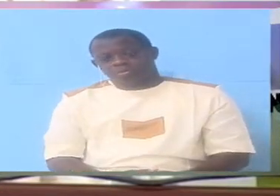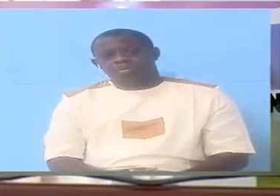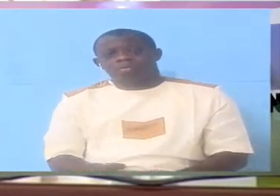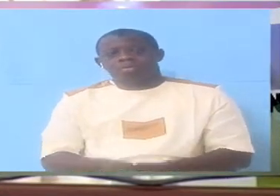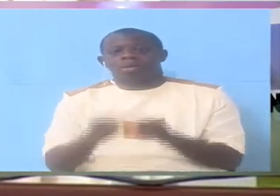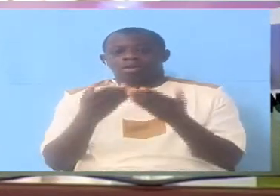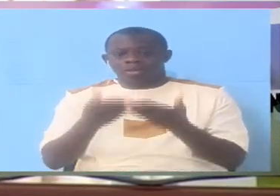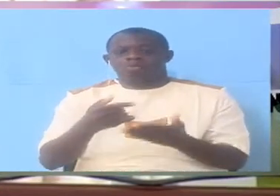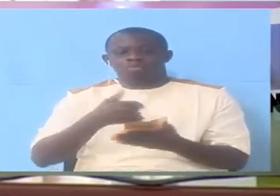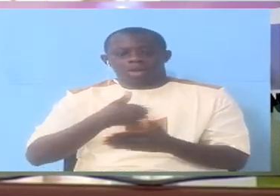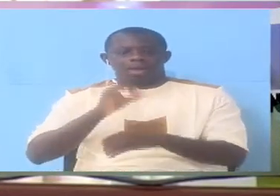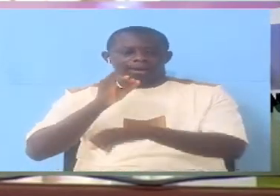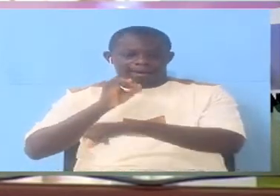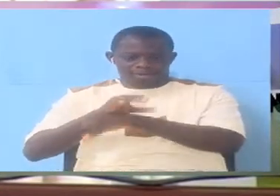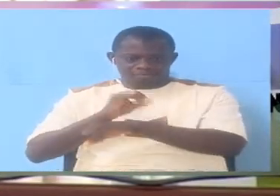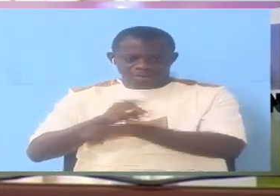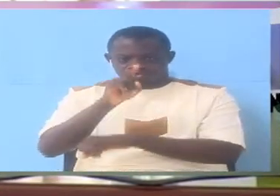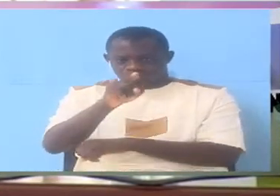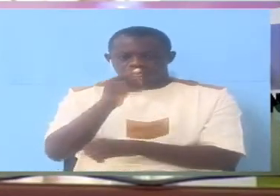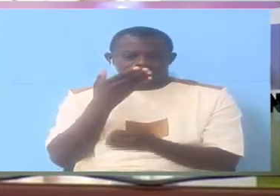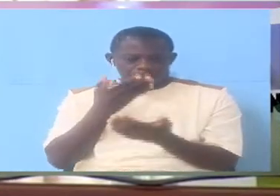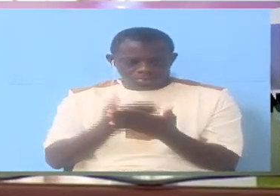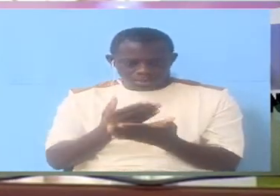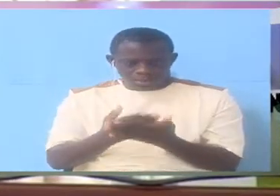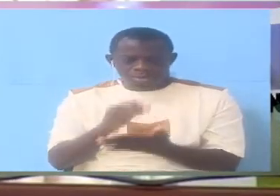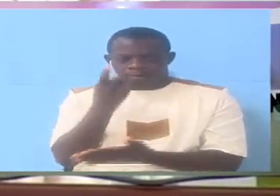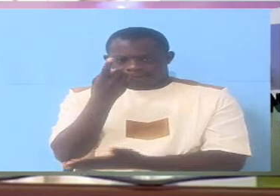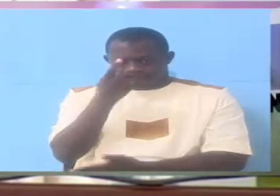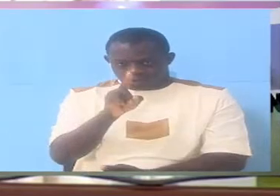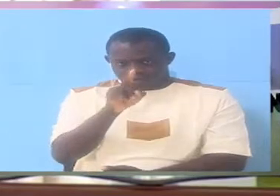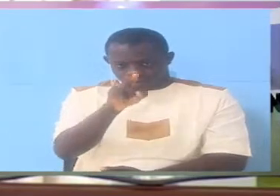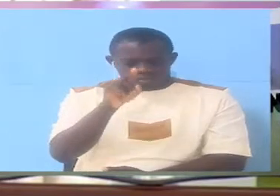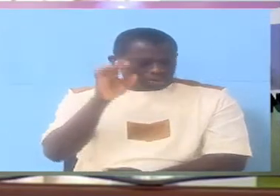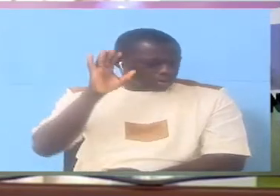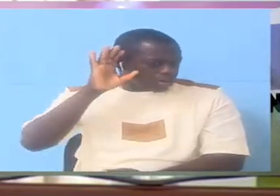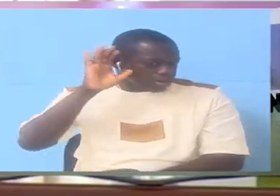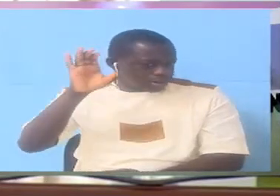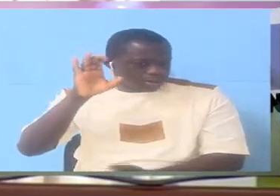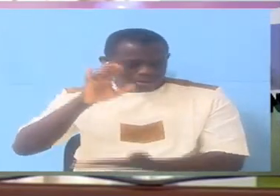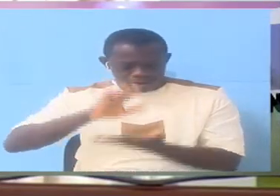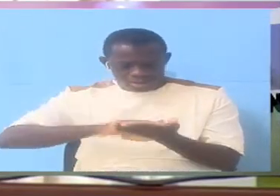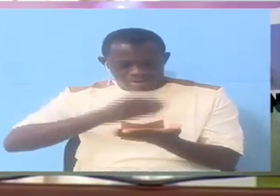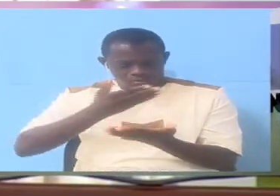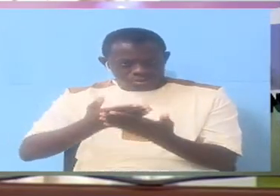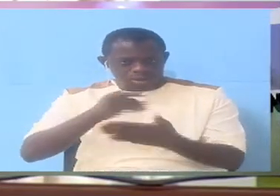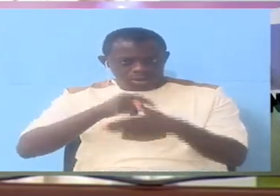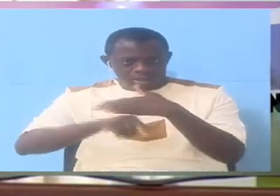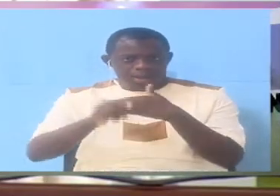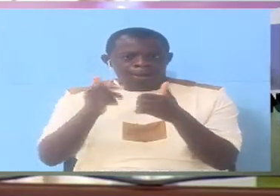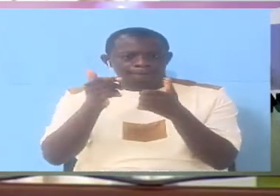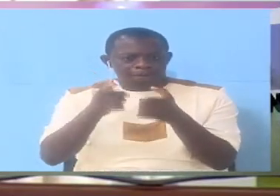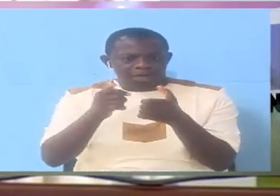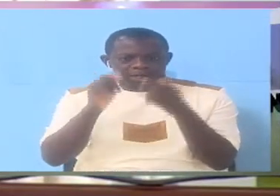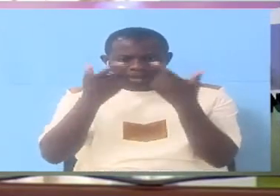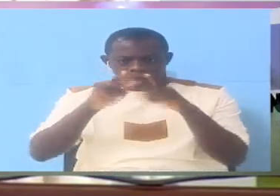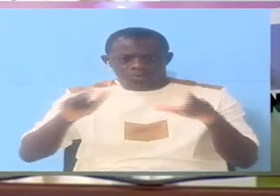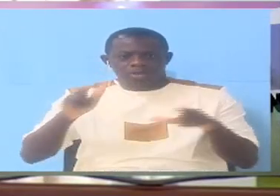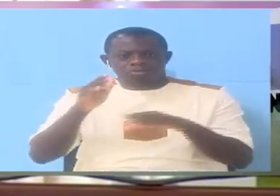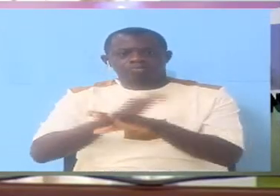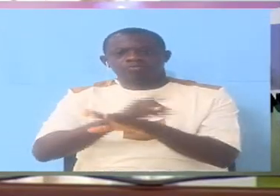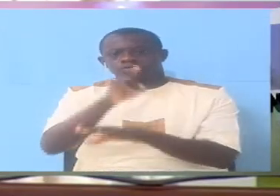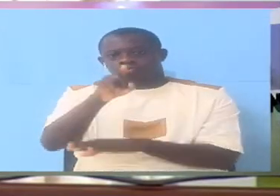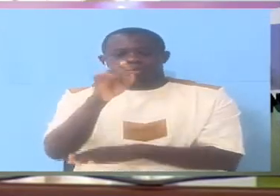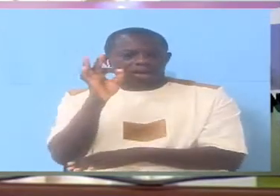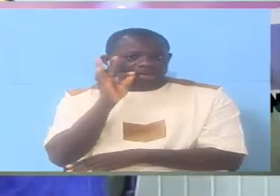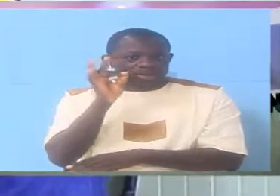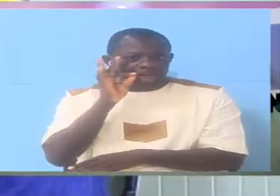So I advise you to first listen to the interpretation in Mandinka before you respond to